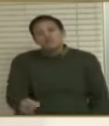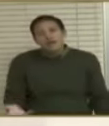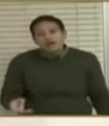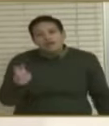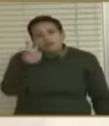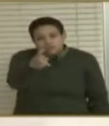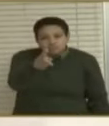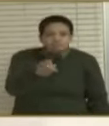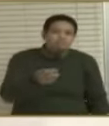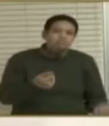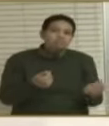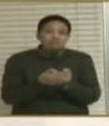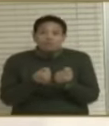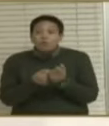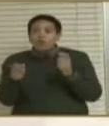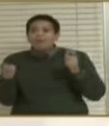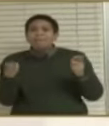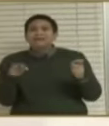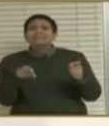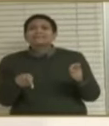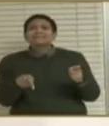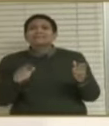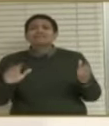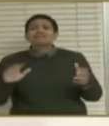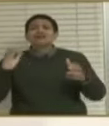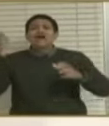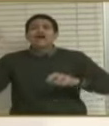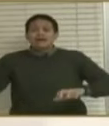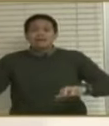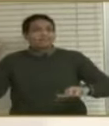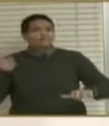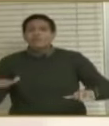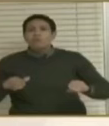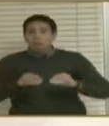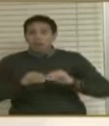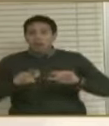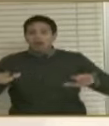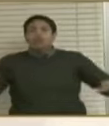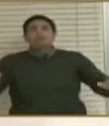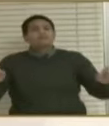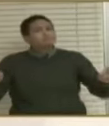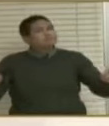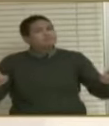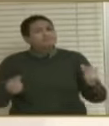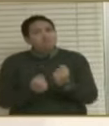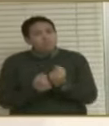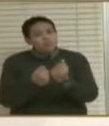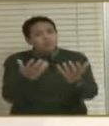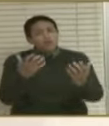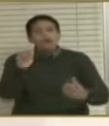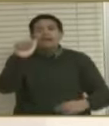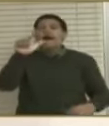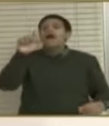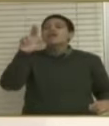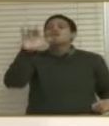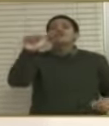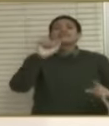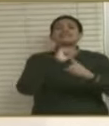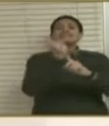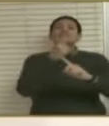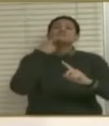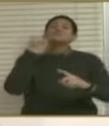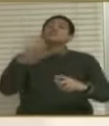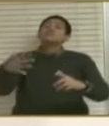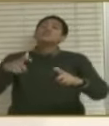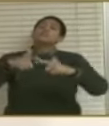the management of this particular crisis. The Alorica situation is the dominant challenge for